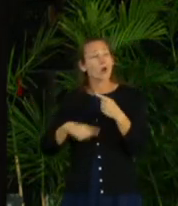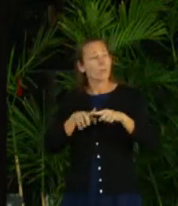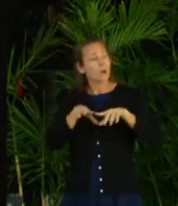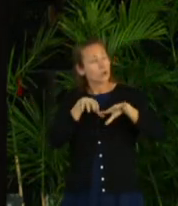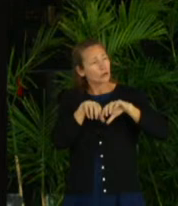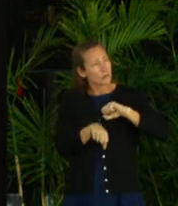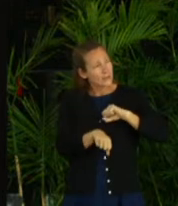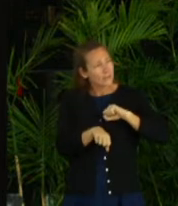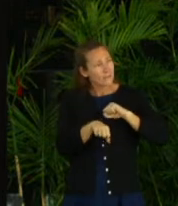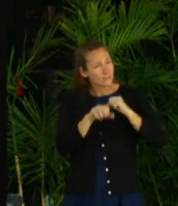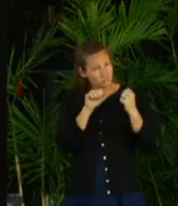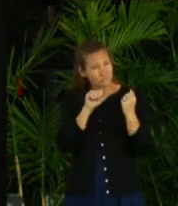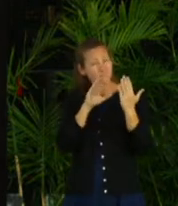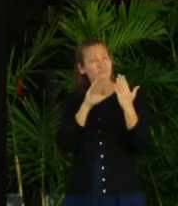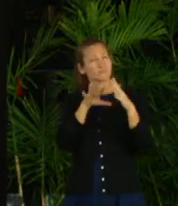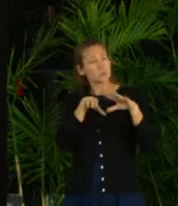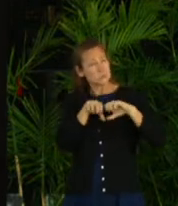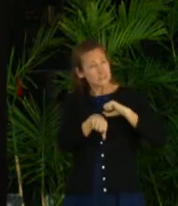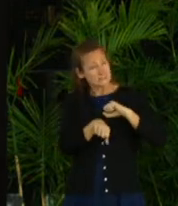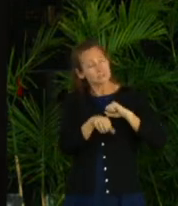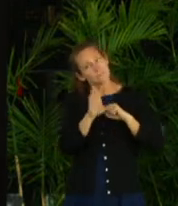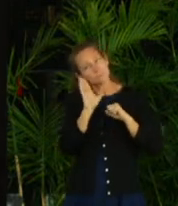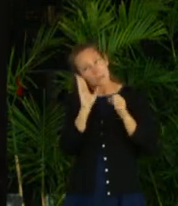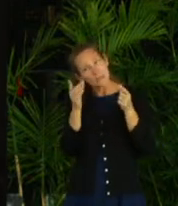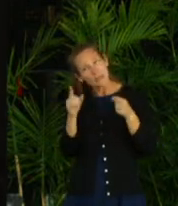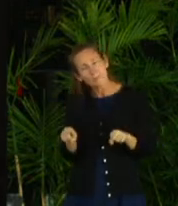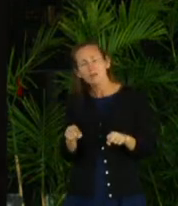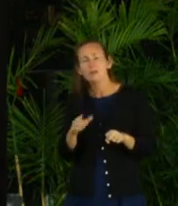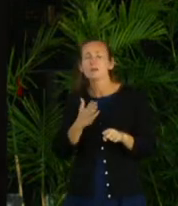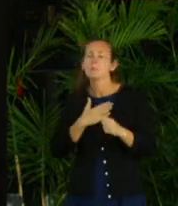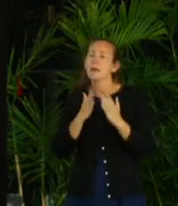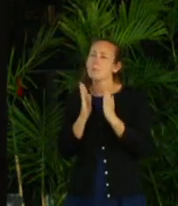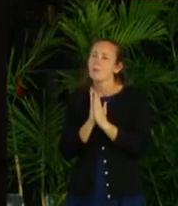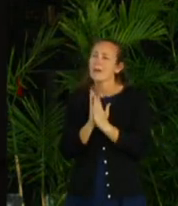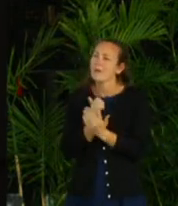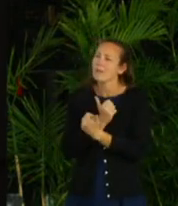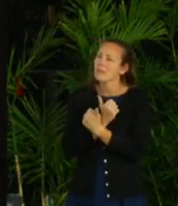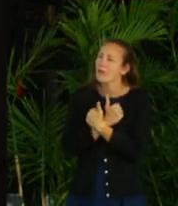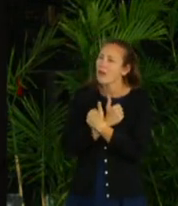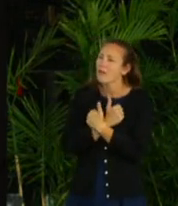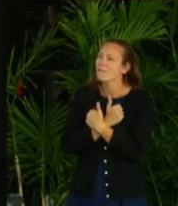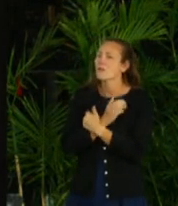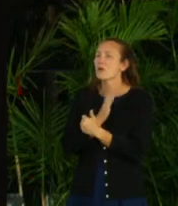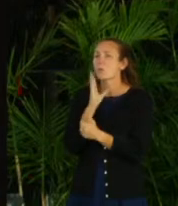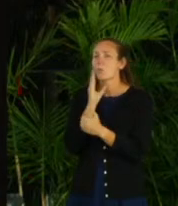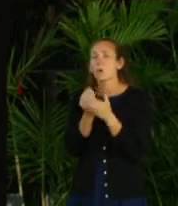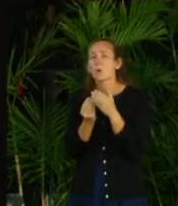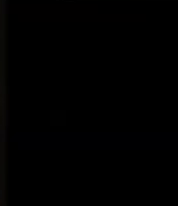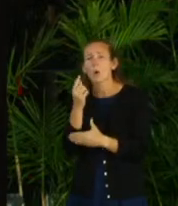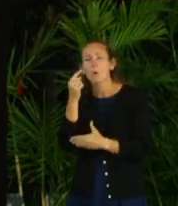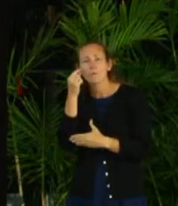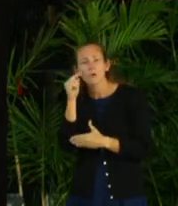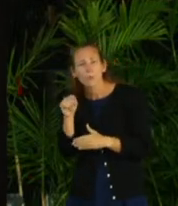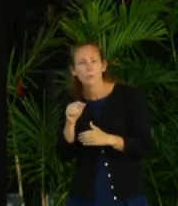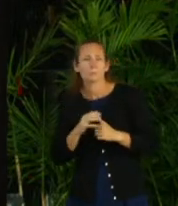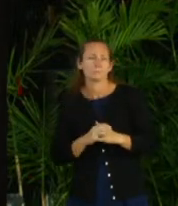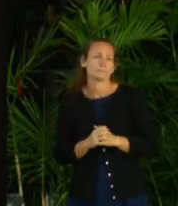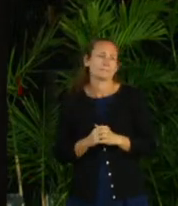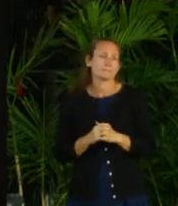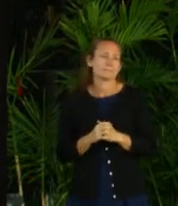darkens your doorstep, as it inevitably will, my prayer is that love would grow for you the greater.